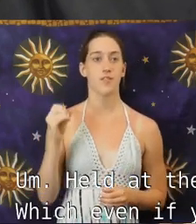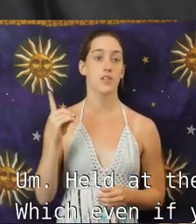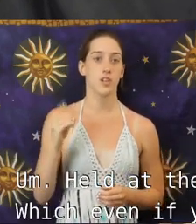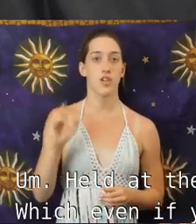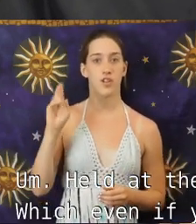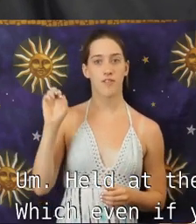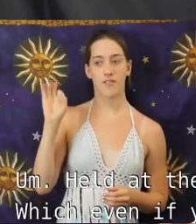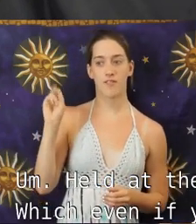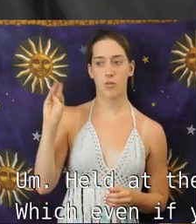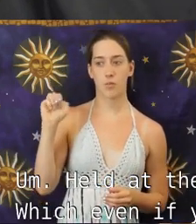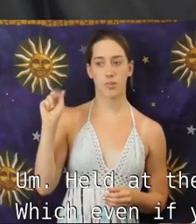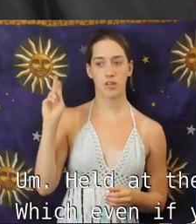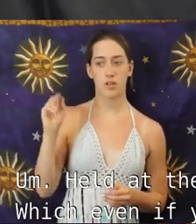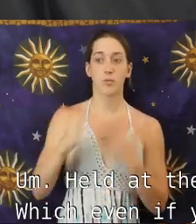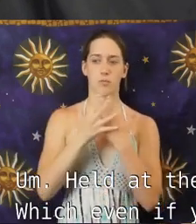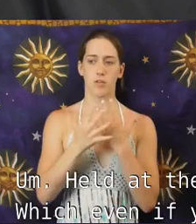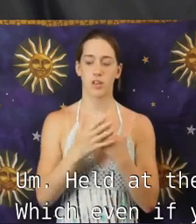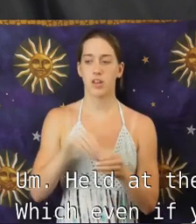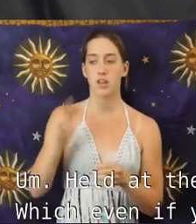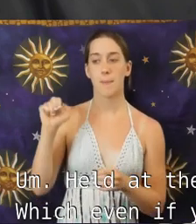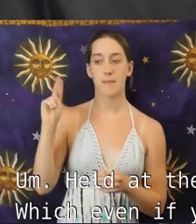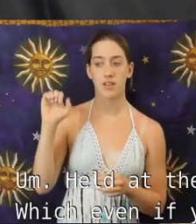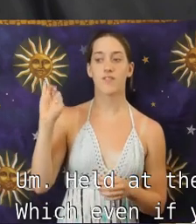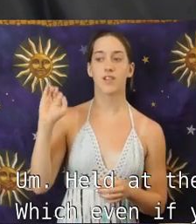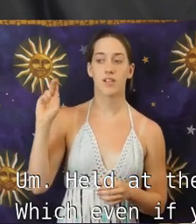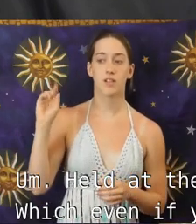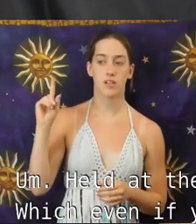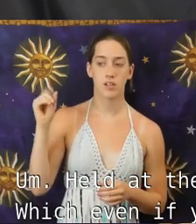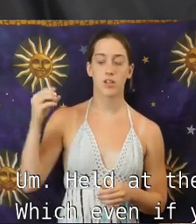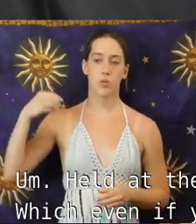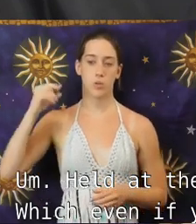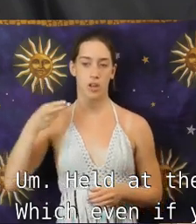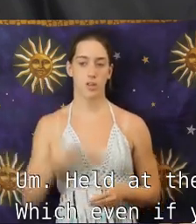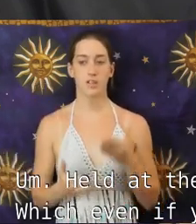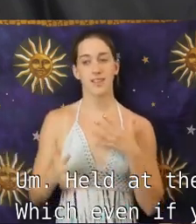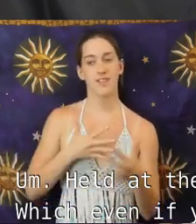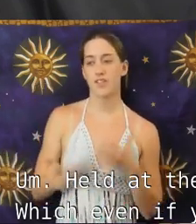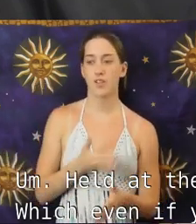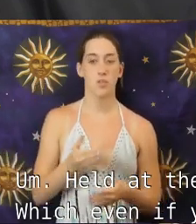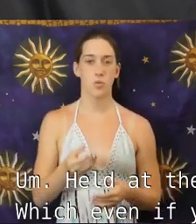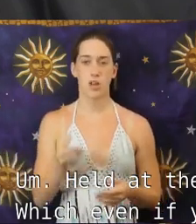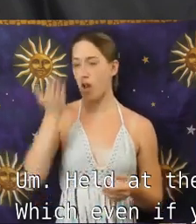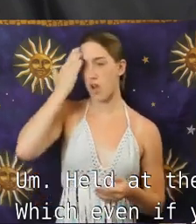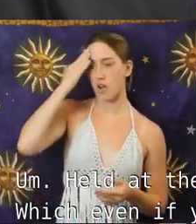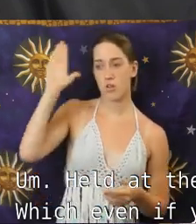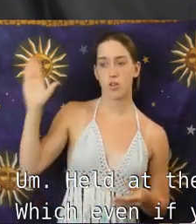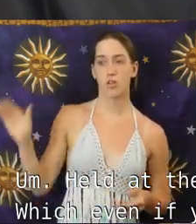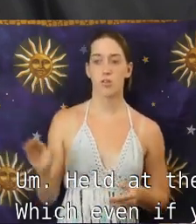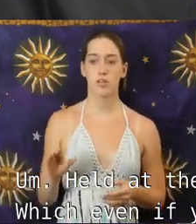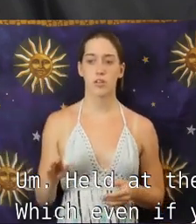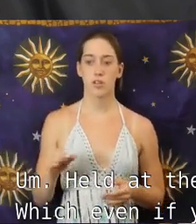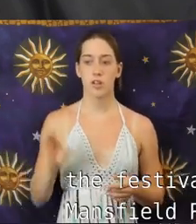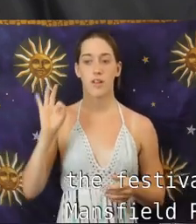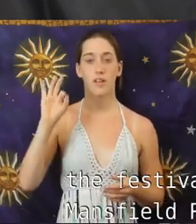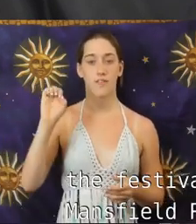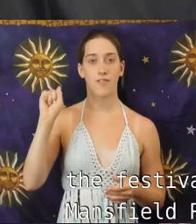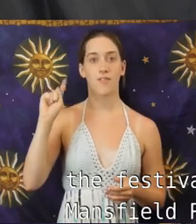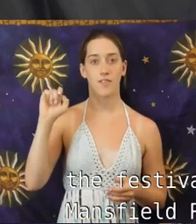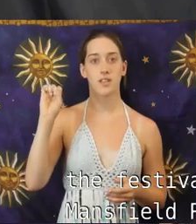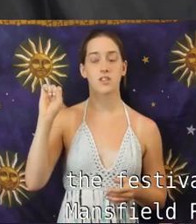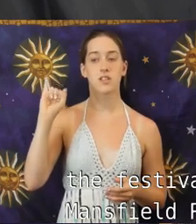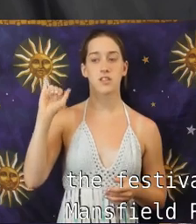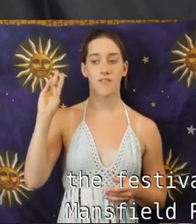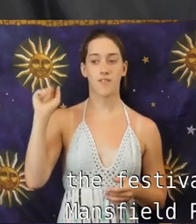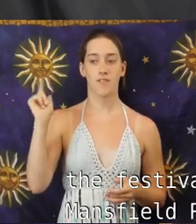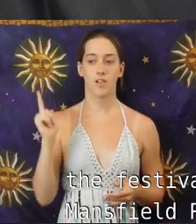Held at the Mansfield Reformatory in Mansfield, Ohio, which even if you aren't familiar with the